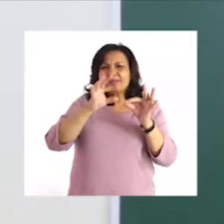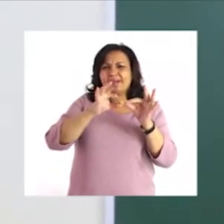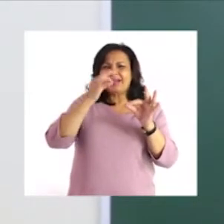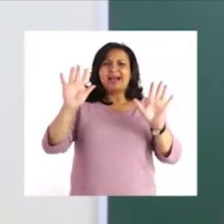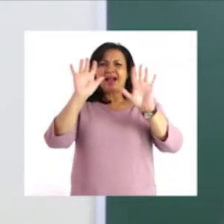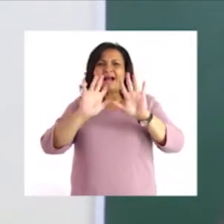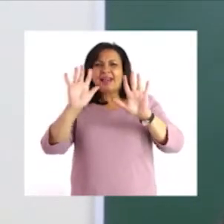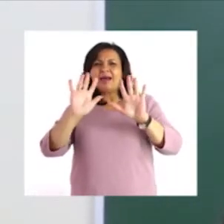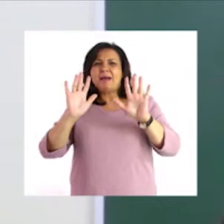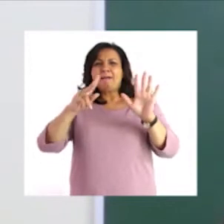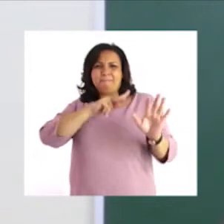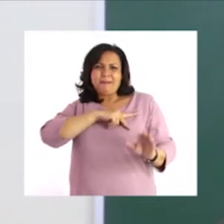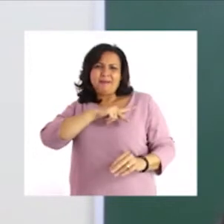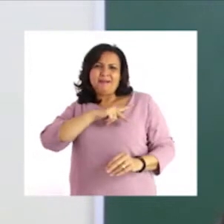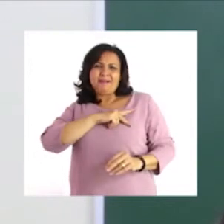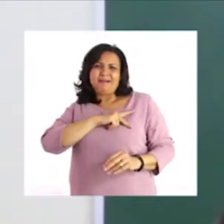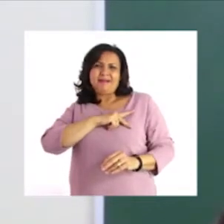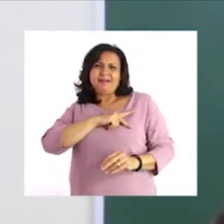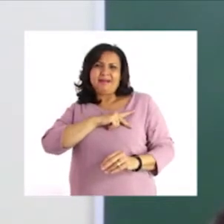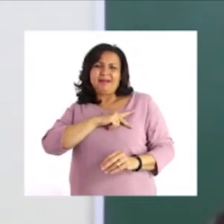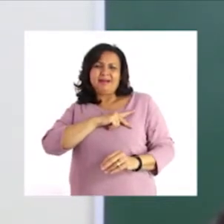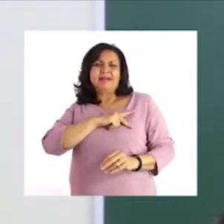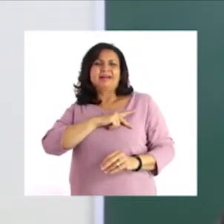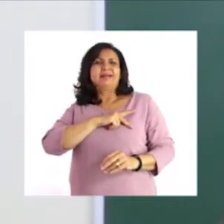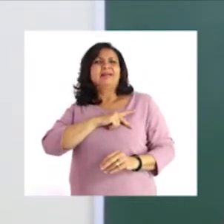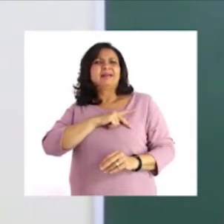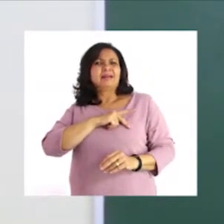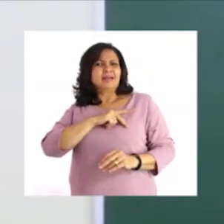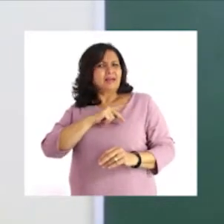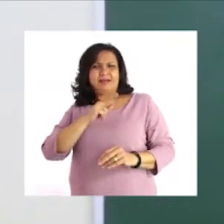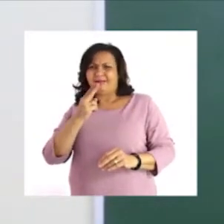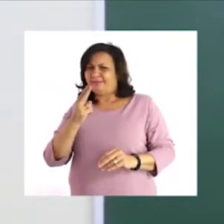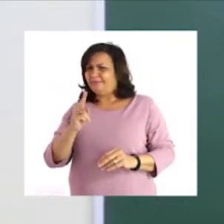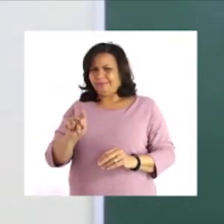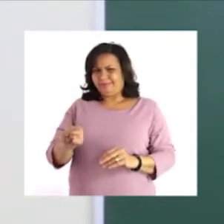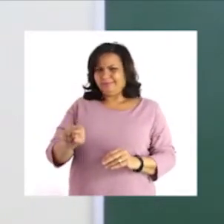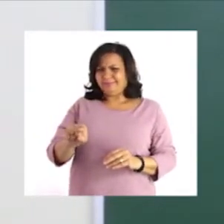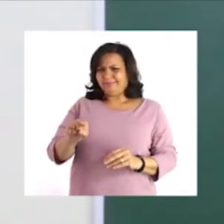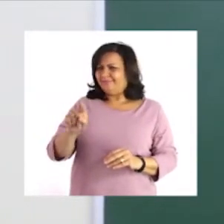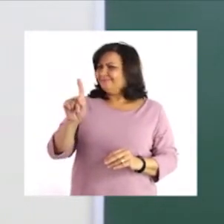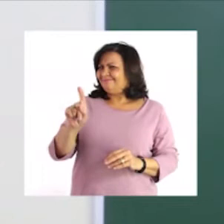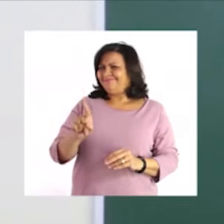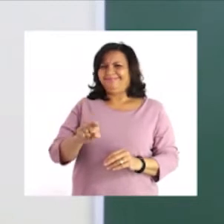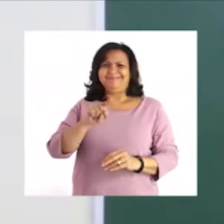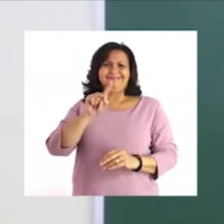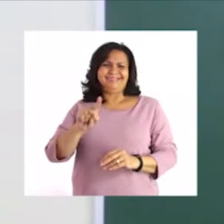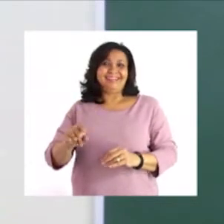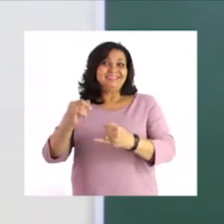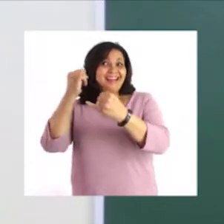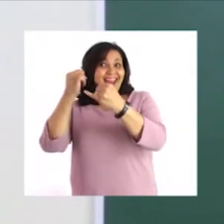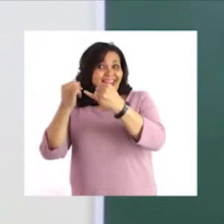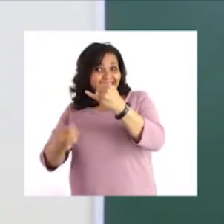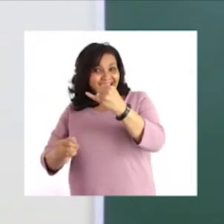it purple. Yes, friend, that's the last bunch of grapes. Is that correct? Well, friends, let's